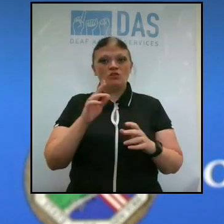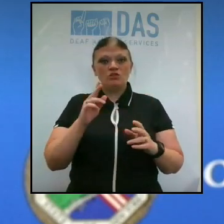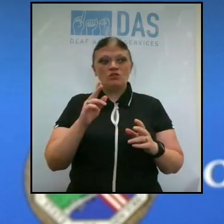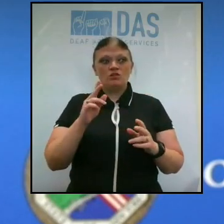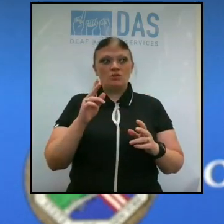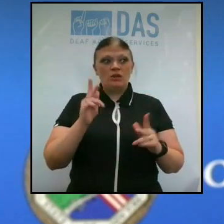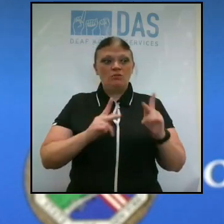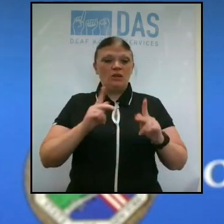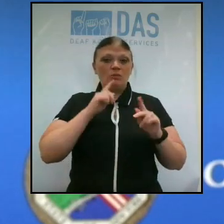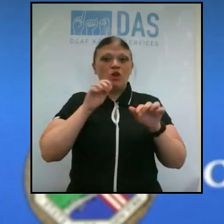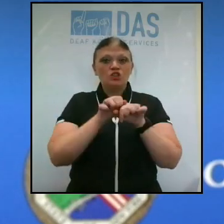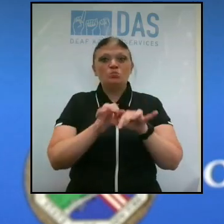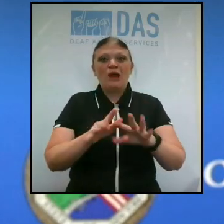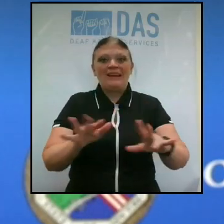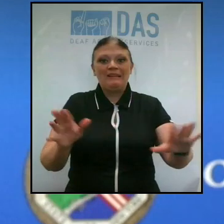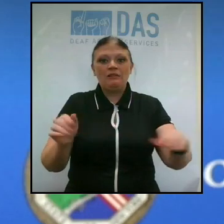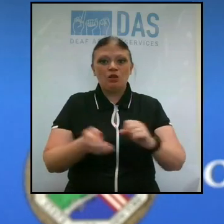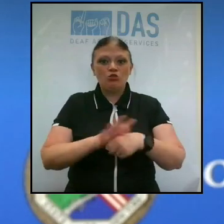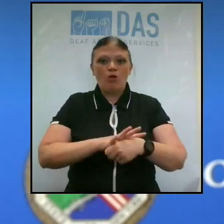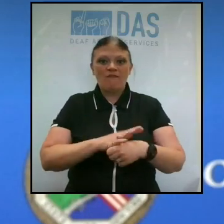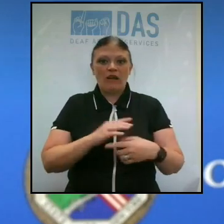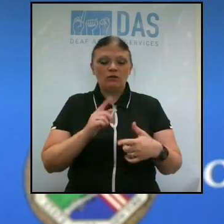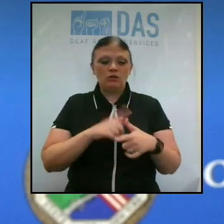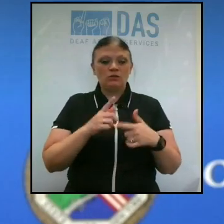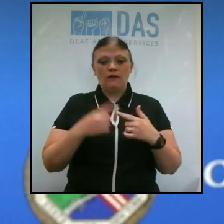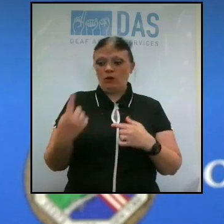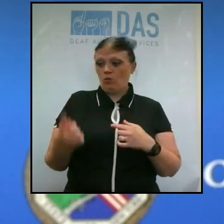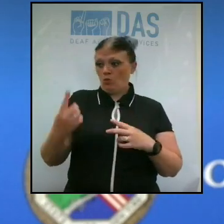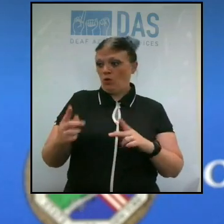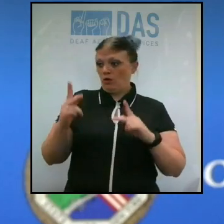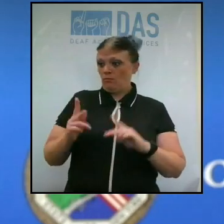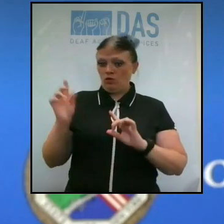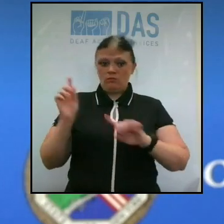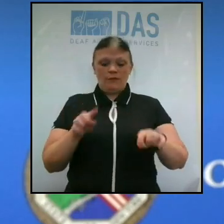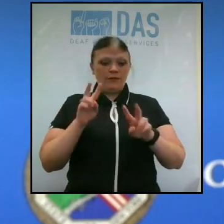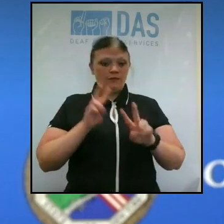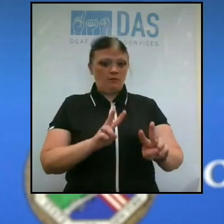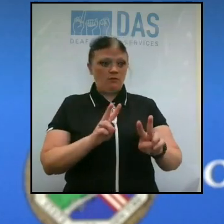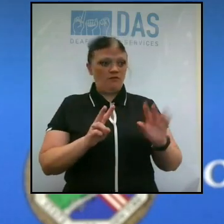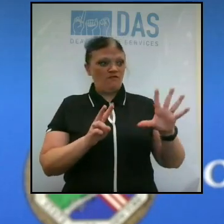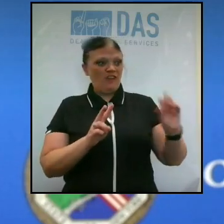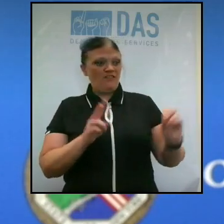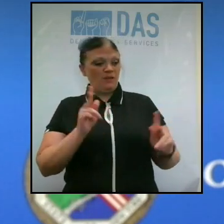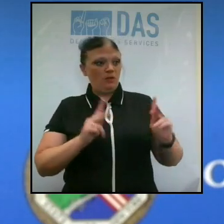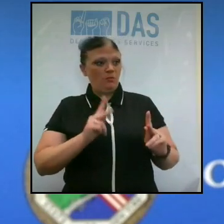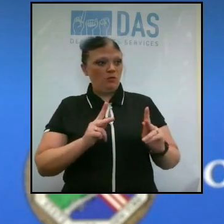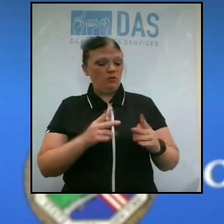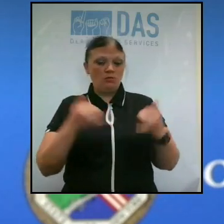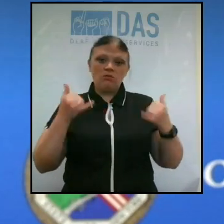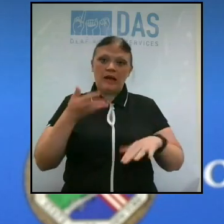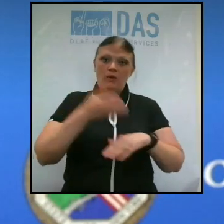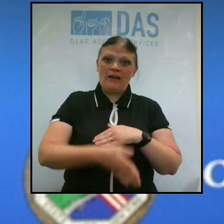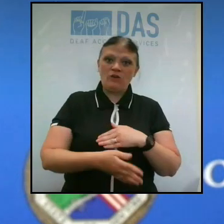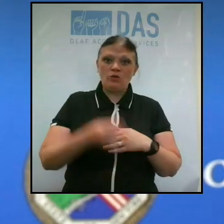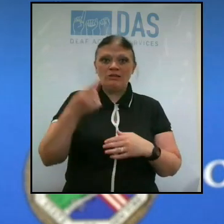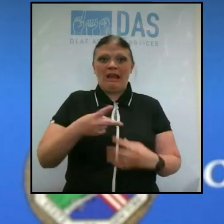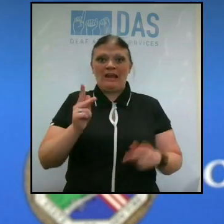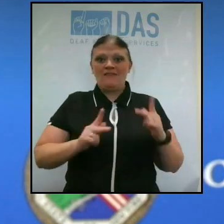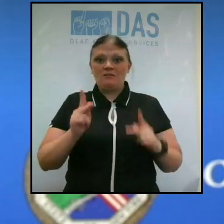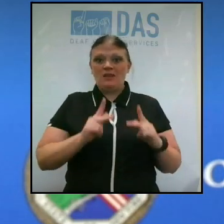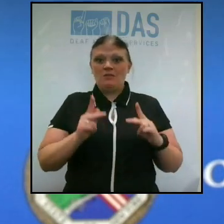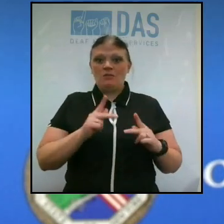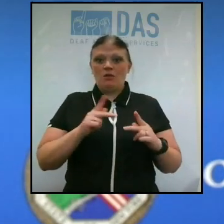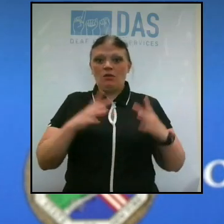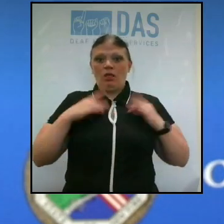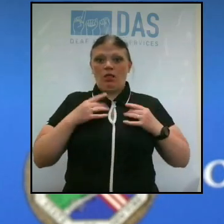are spreading the coronavirus, and then you have one individual who attends a funeral with 50 people, and then you find out afterwards that half of the people who attended the